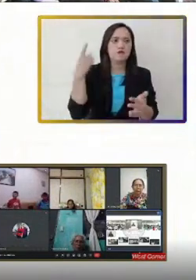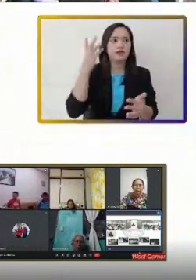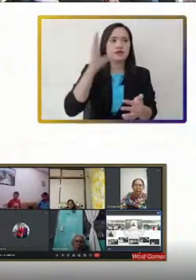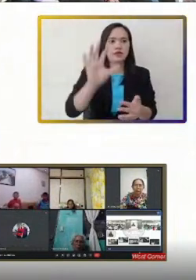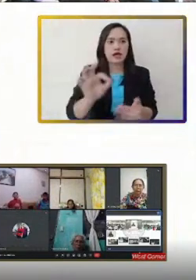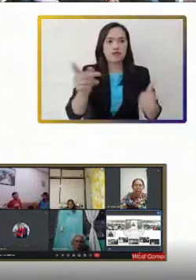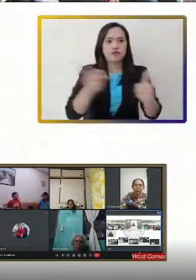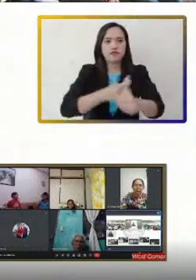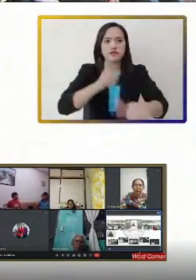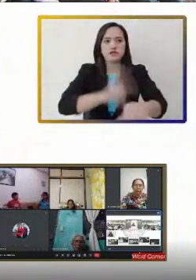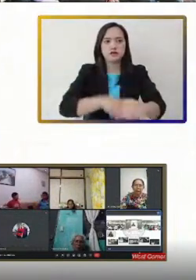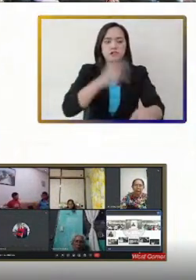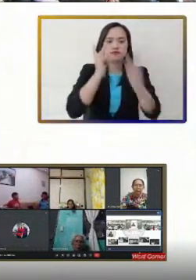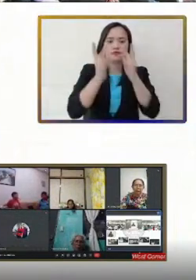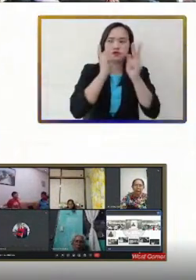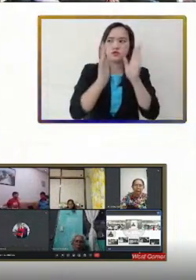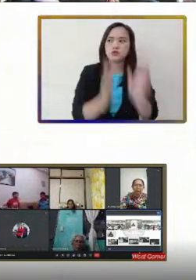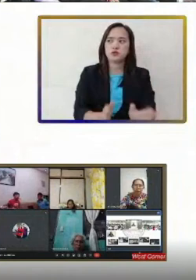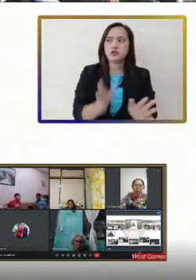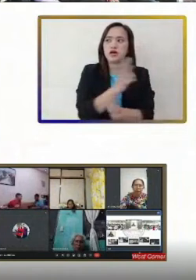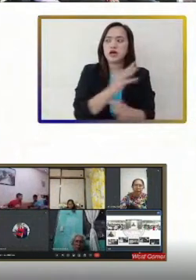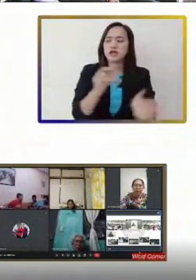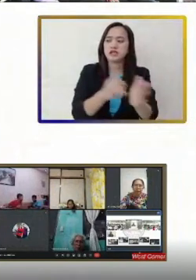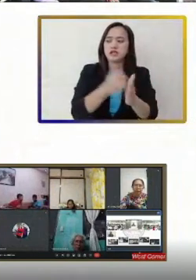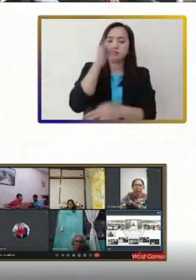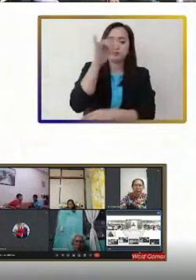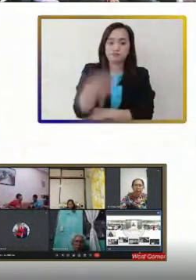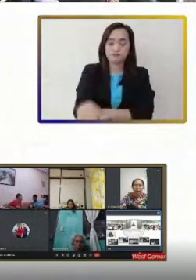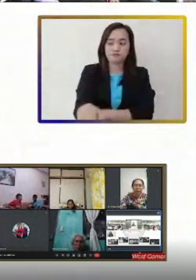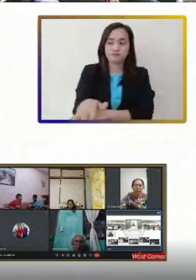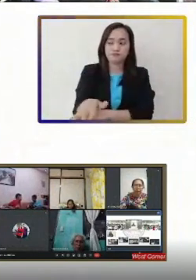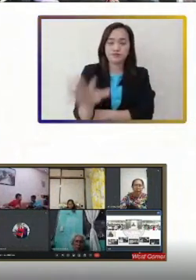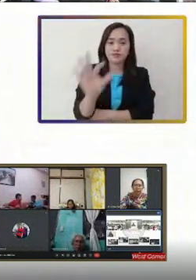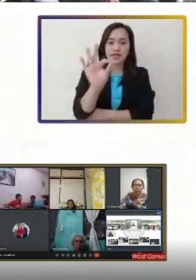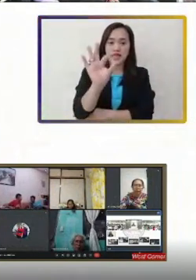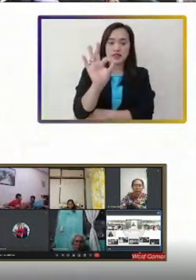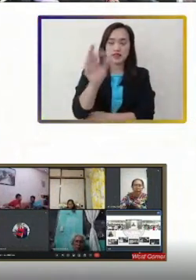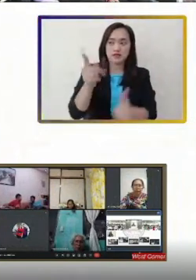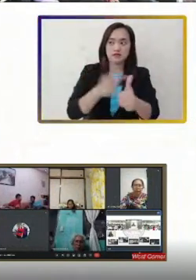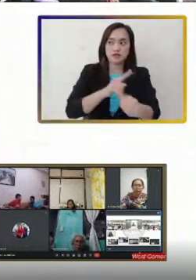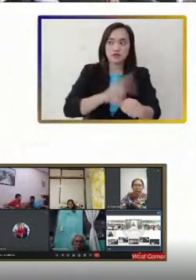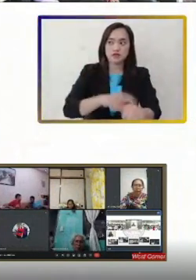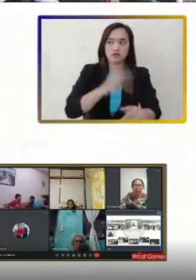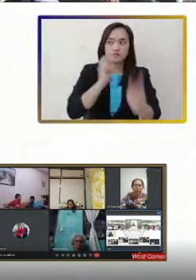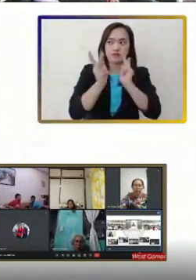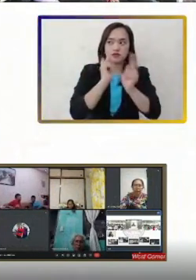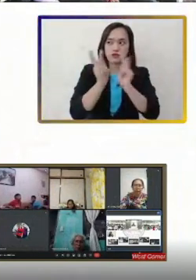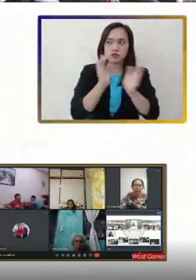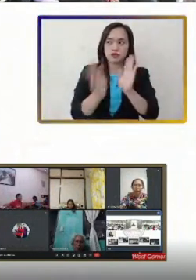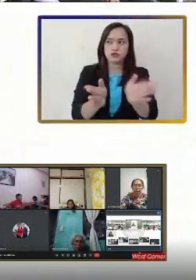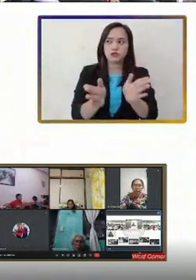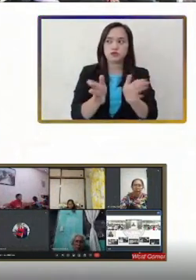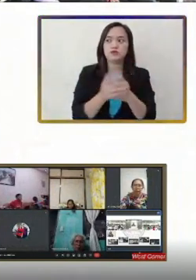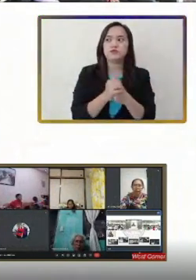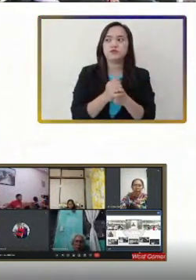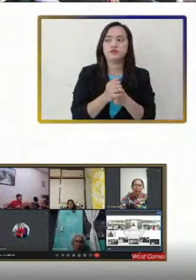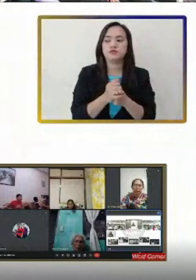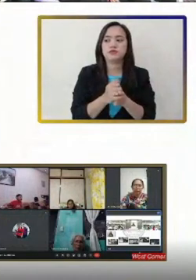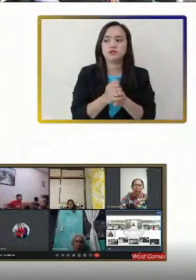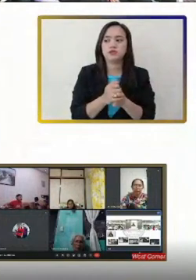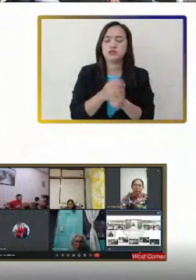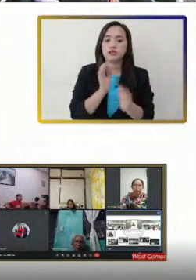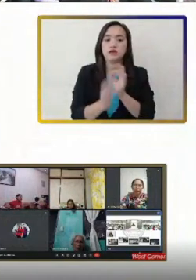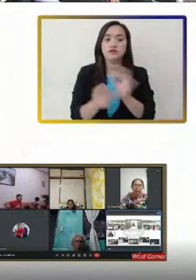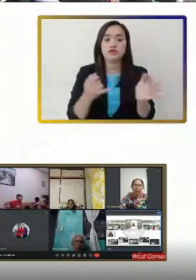time visitors. So ngayon pong hapon, meron tayong 9 na first time visitor. Again, para po sa ating mga bisita, if this is your